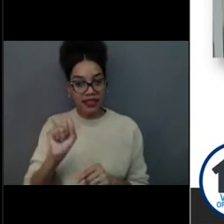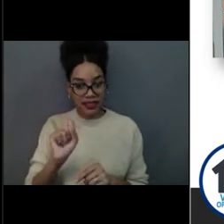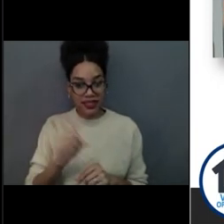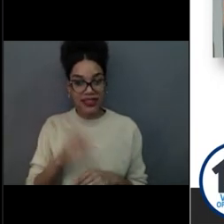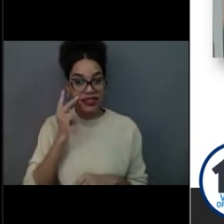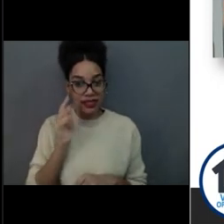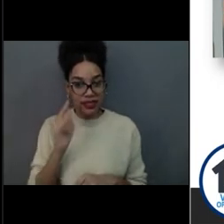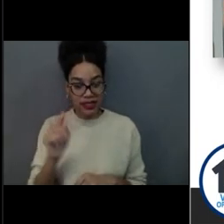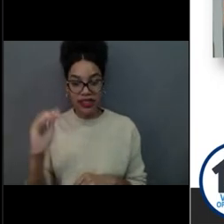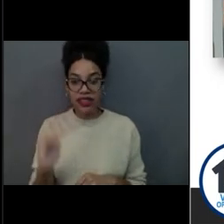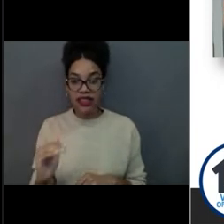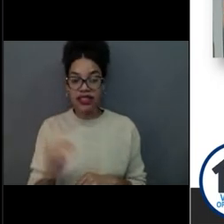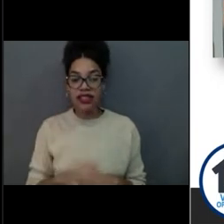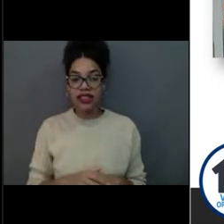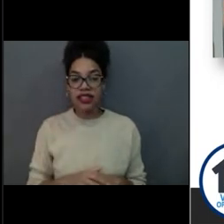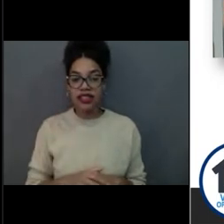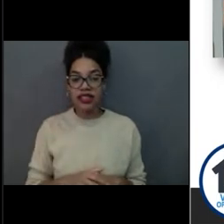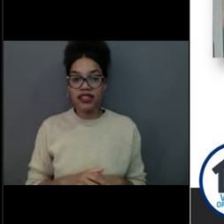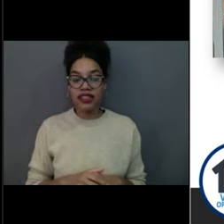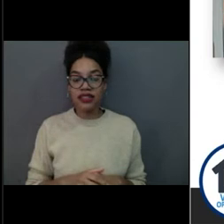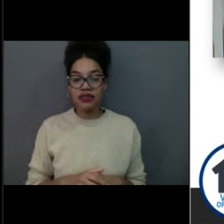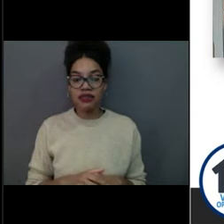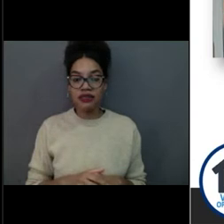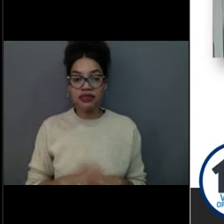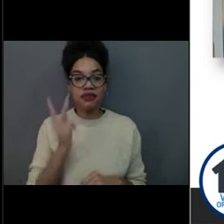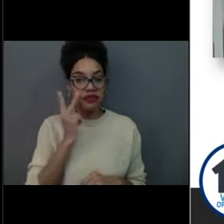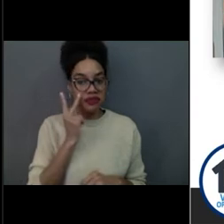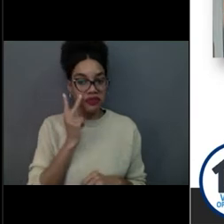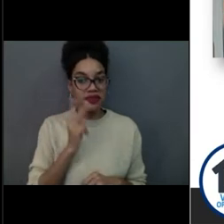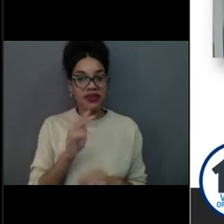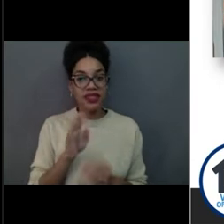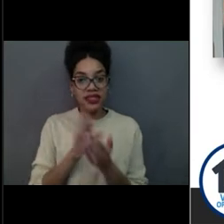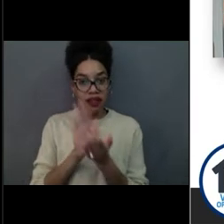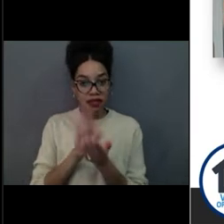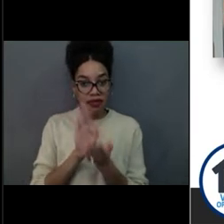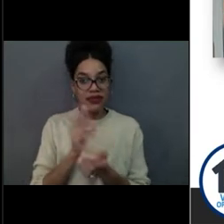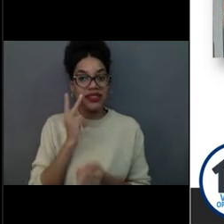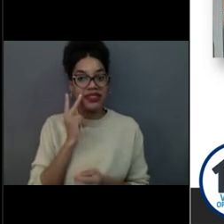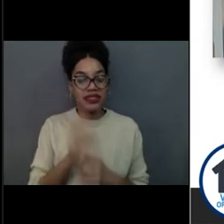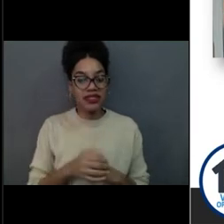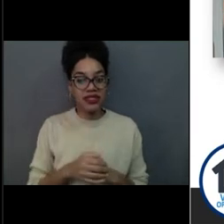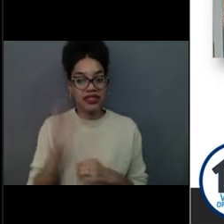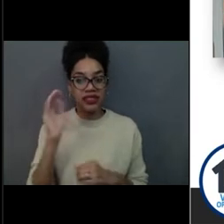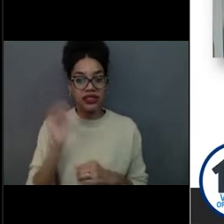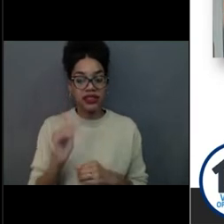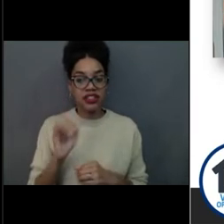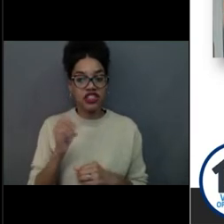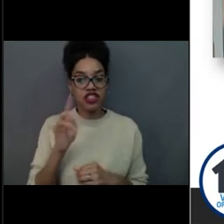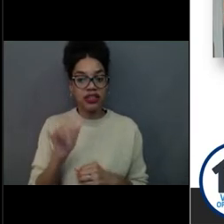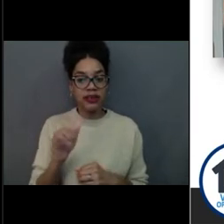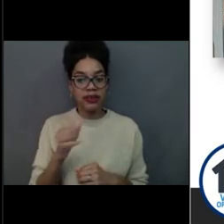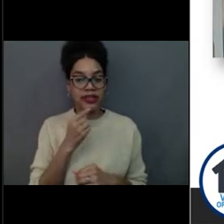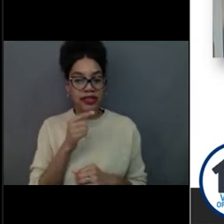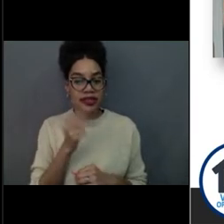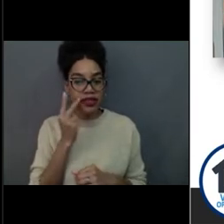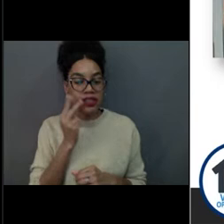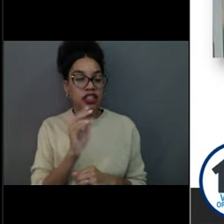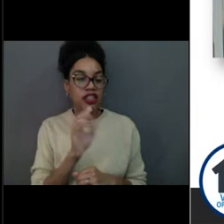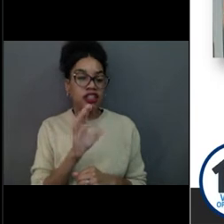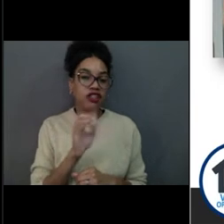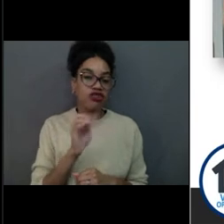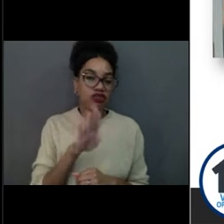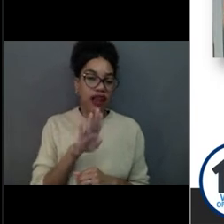well. Brina sees scallops. And Jeremy says crab legs. Oh, and Norma says that blue